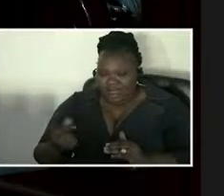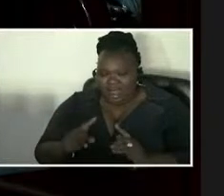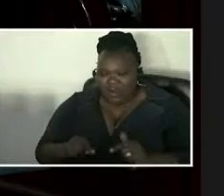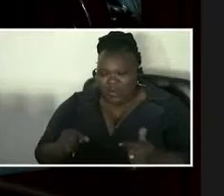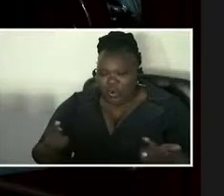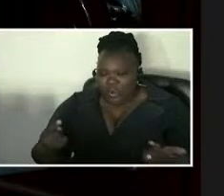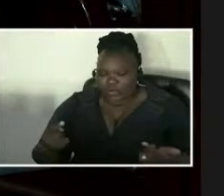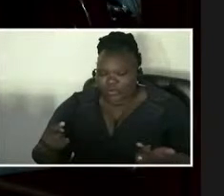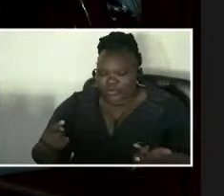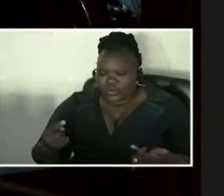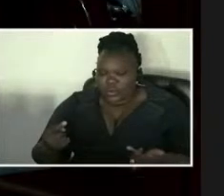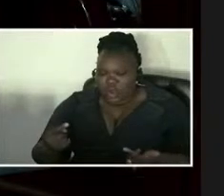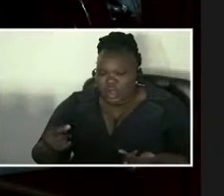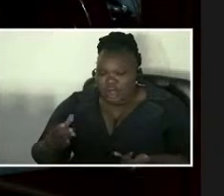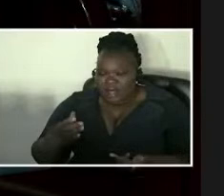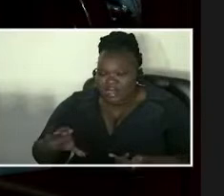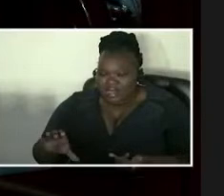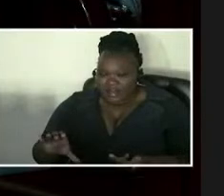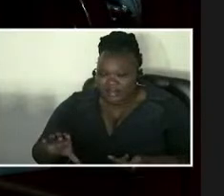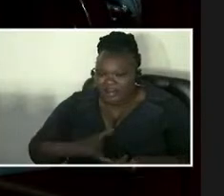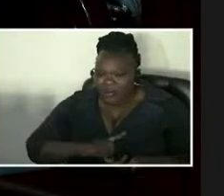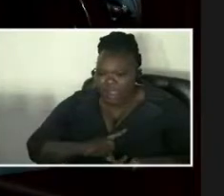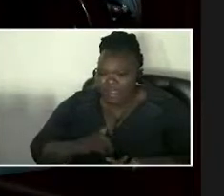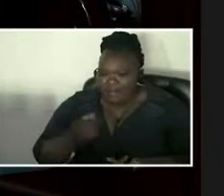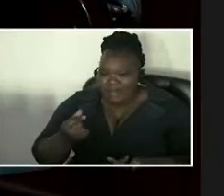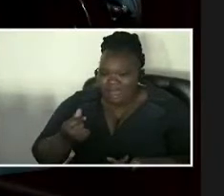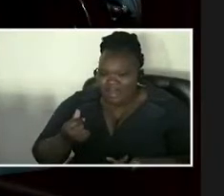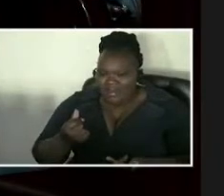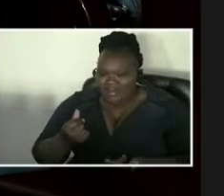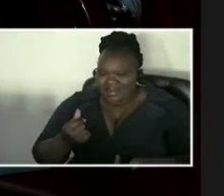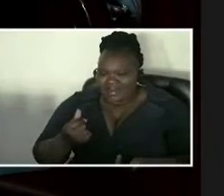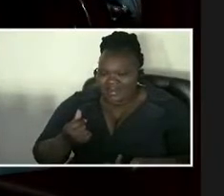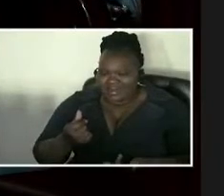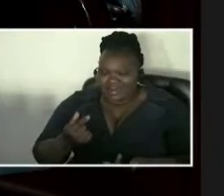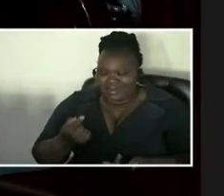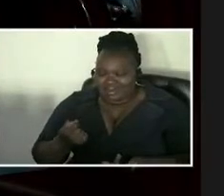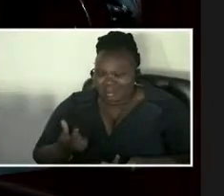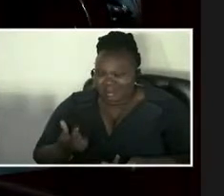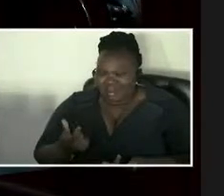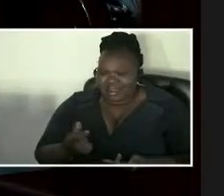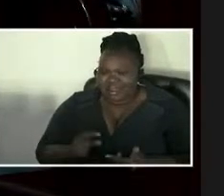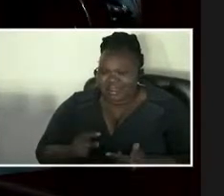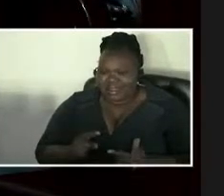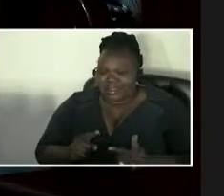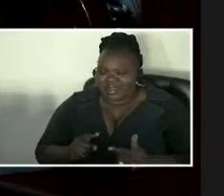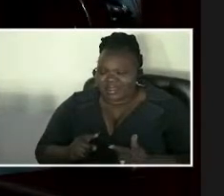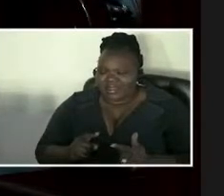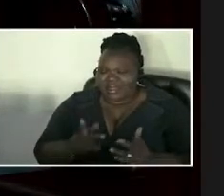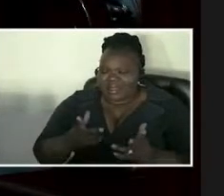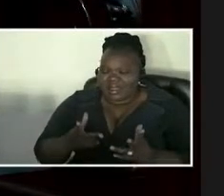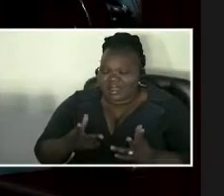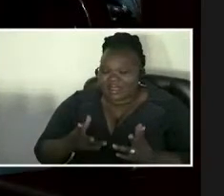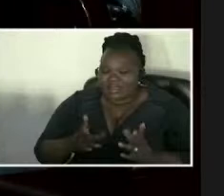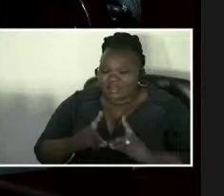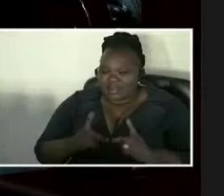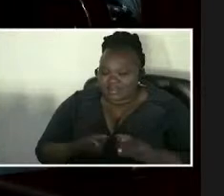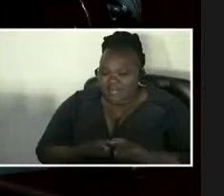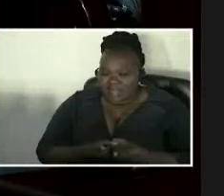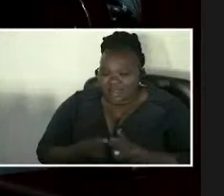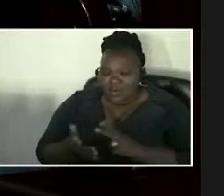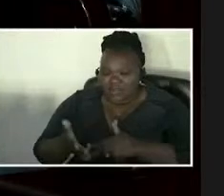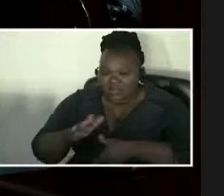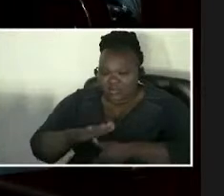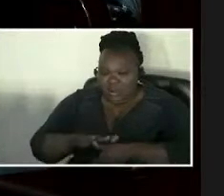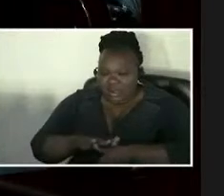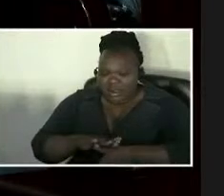medical legal claims due to underfunding and the inability of the department to reprioritize funding